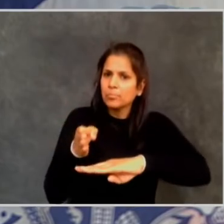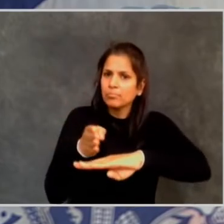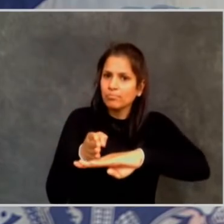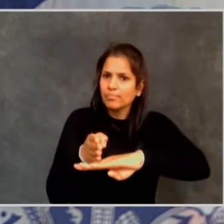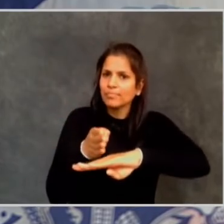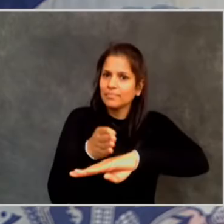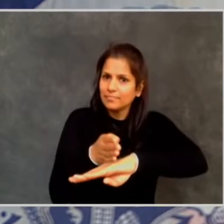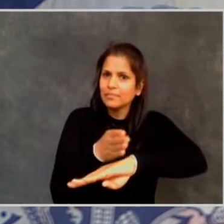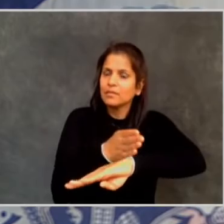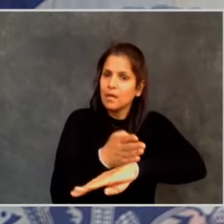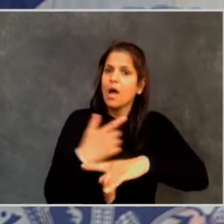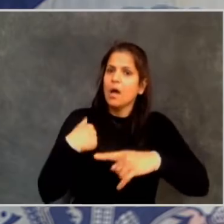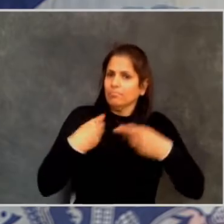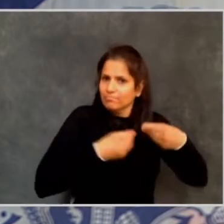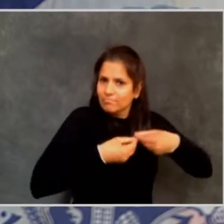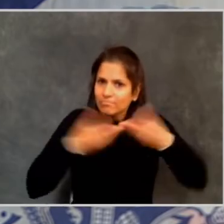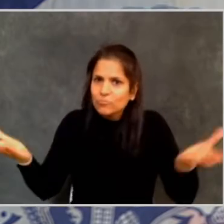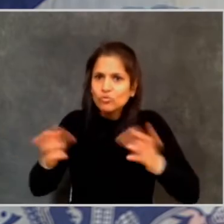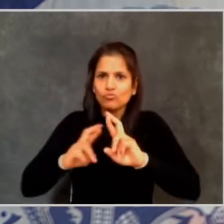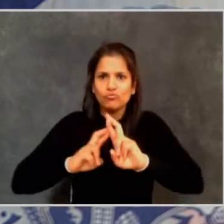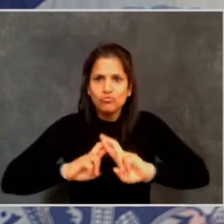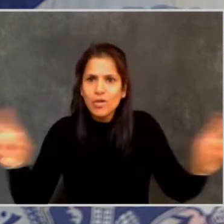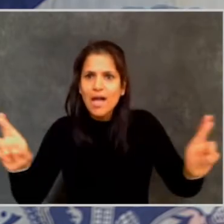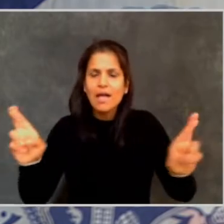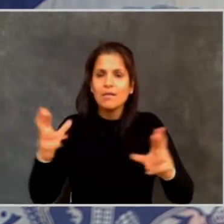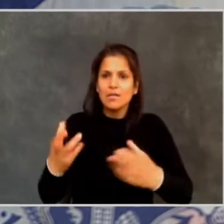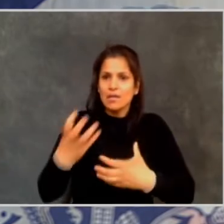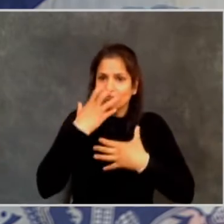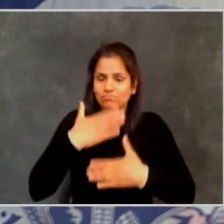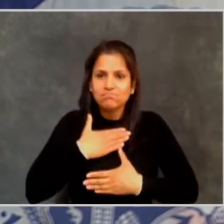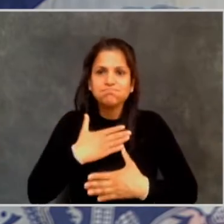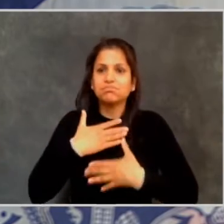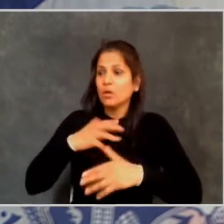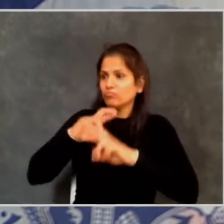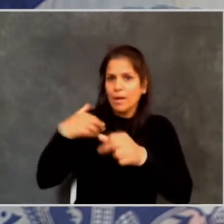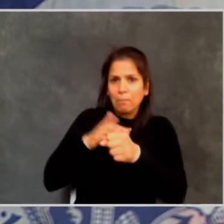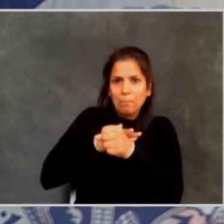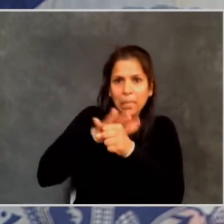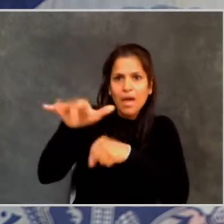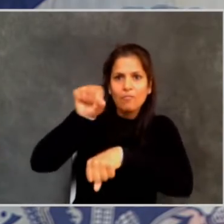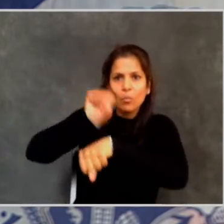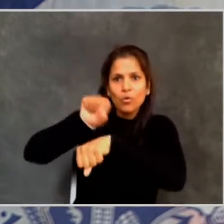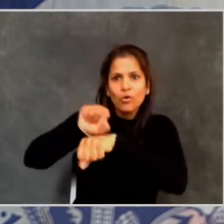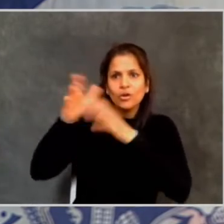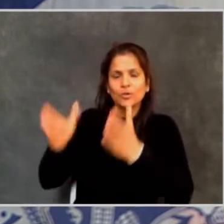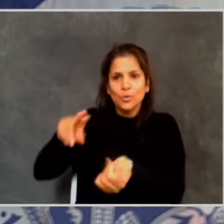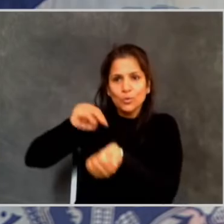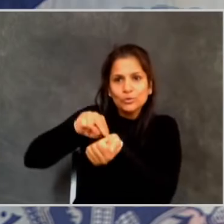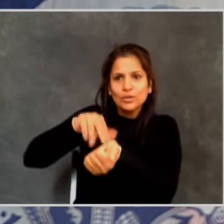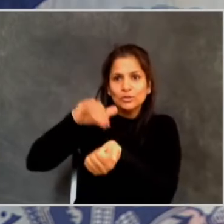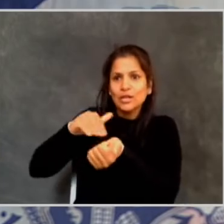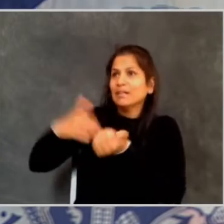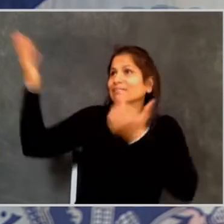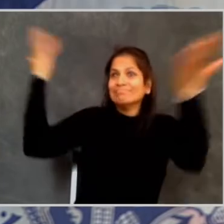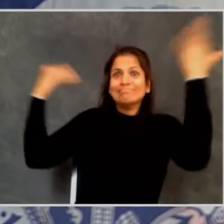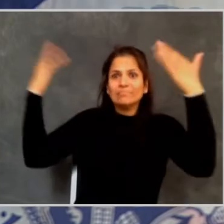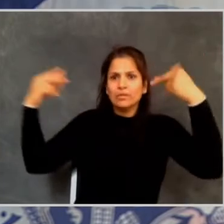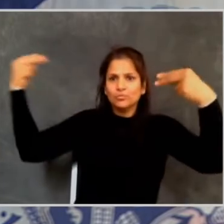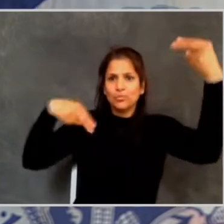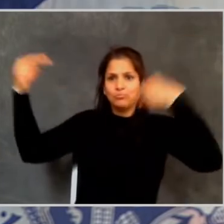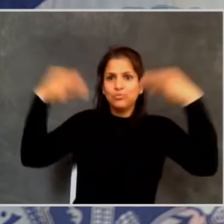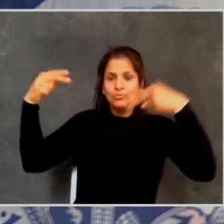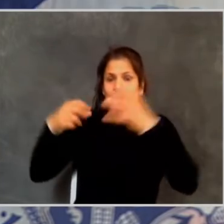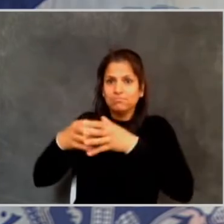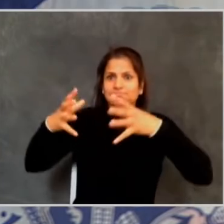experience what we need to do more of, as in every situation. I understand your question, I really do. But I've